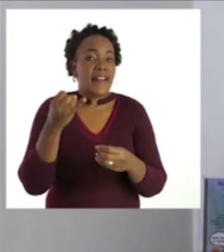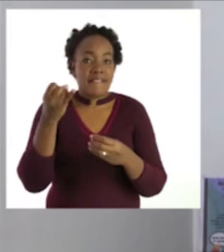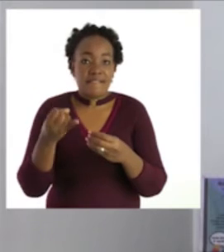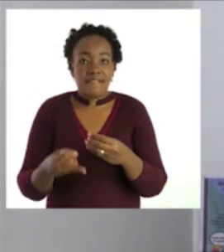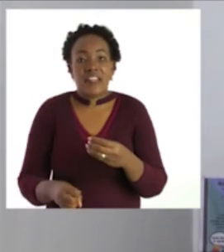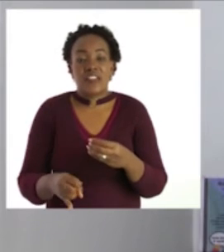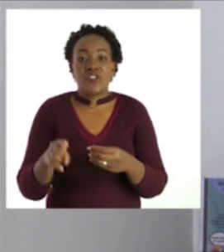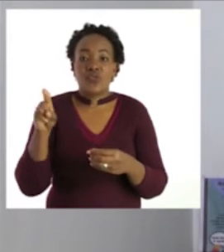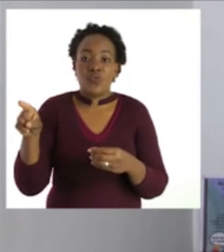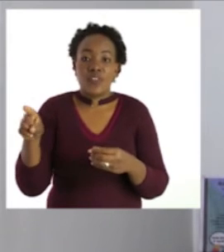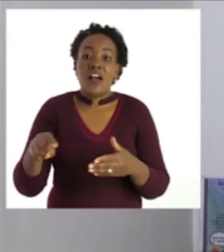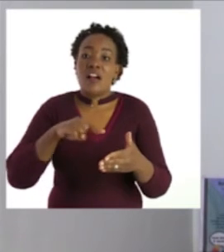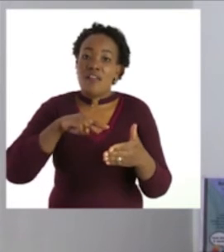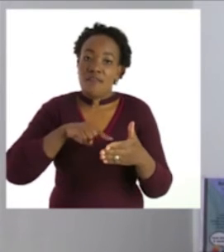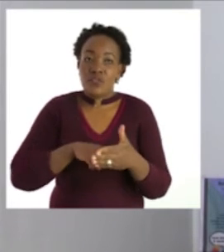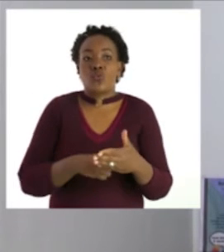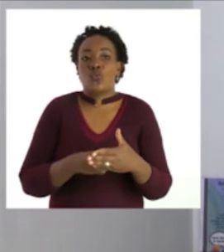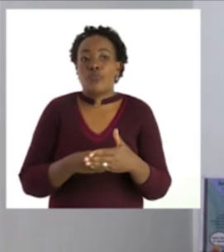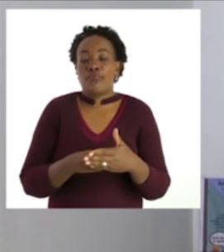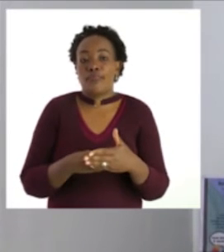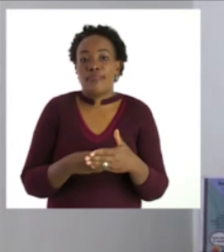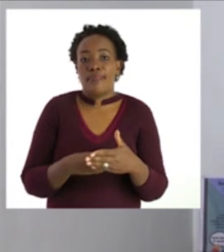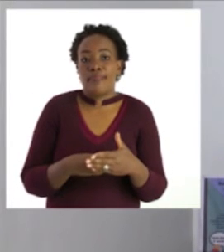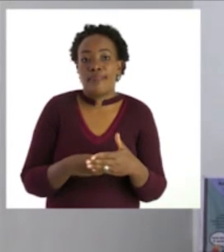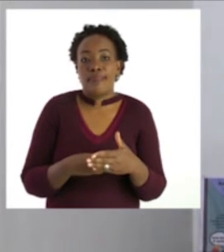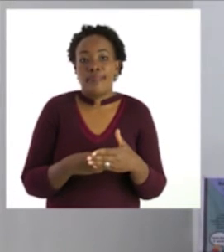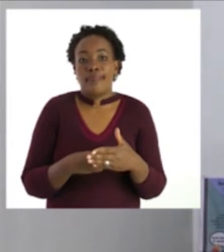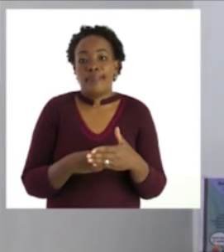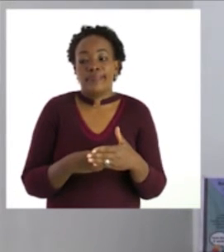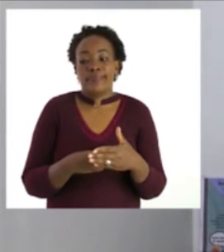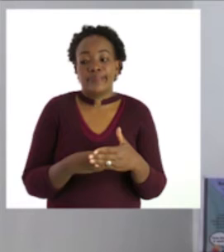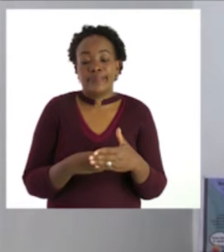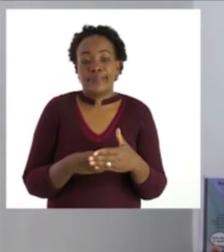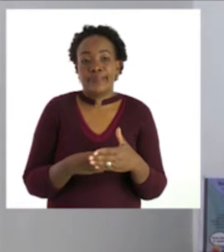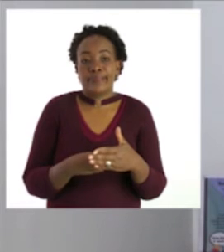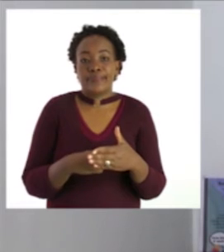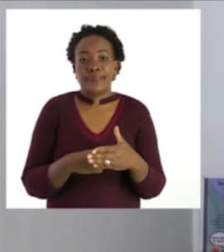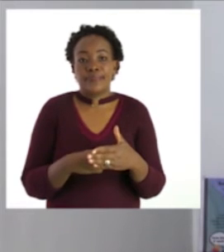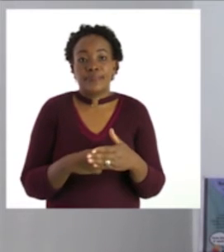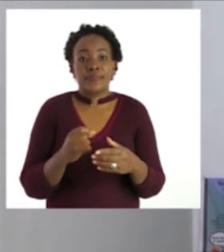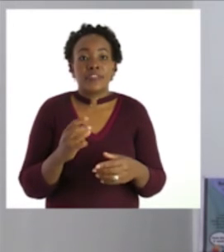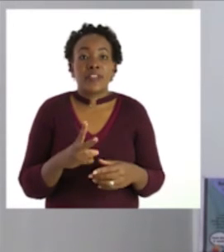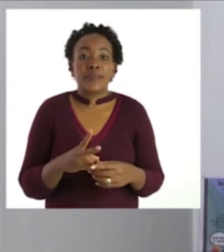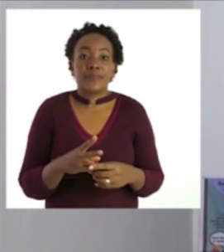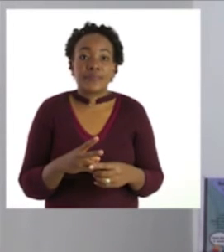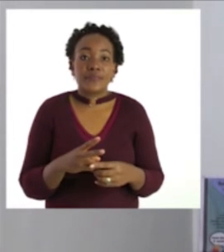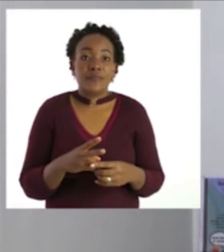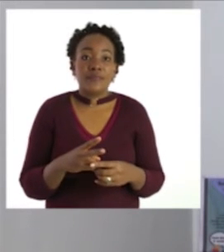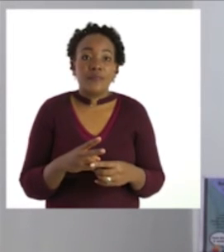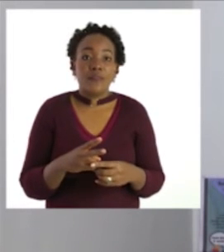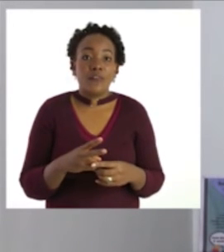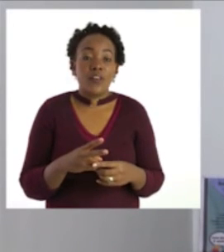end of each given sentence, you must always put a full stop. Okay, we